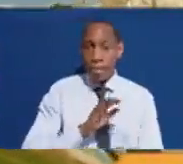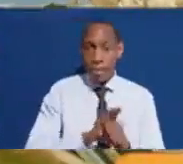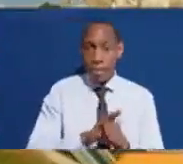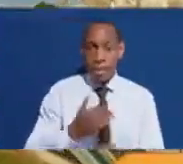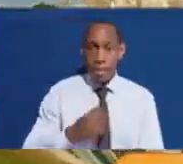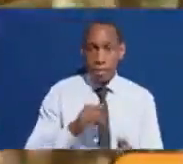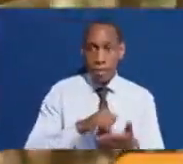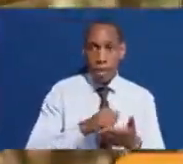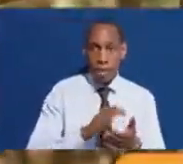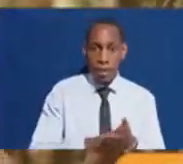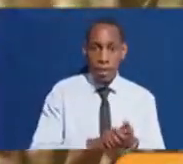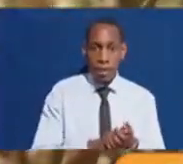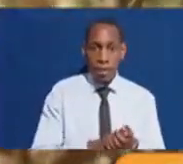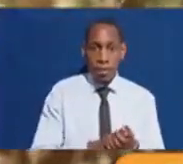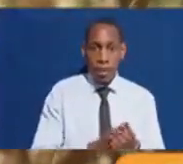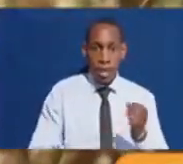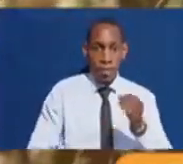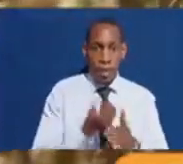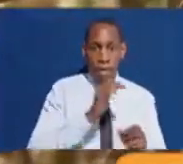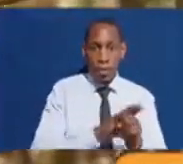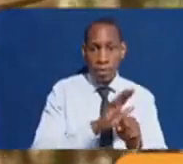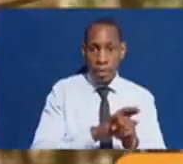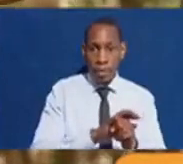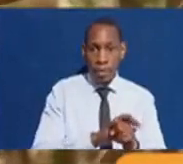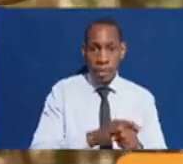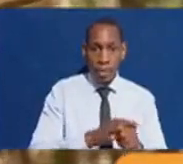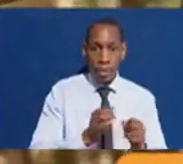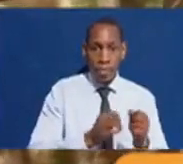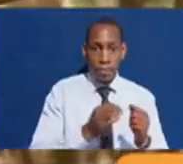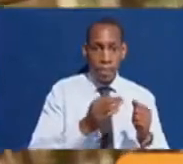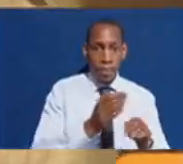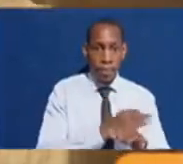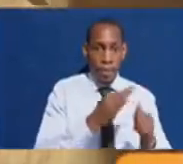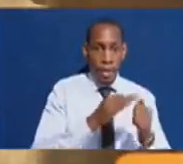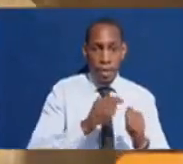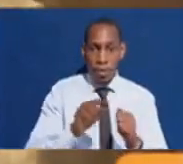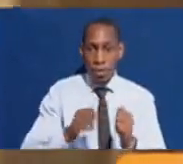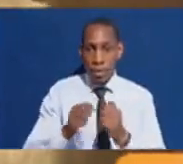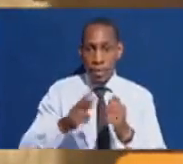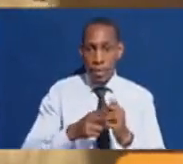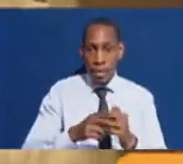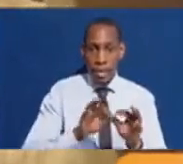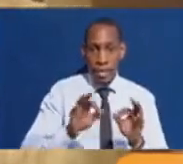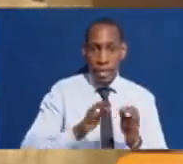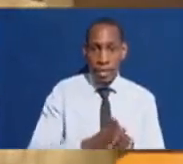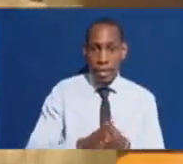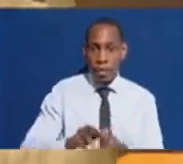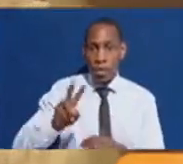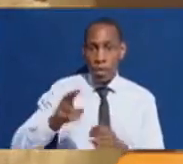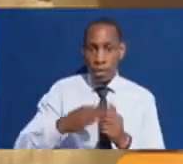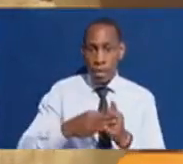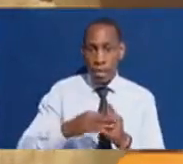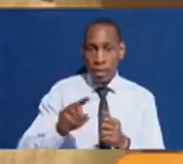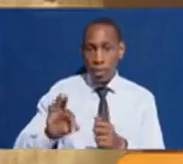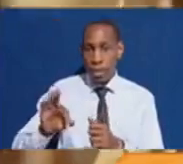include doubling of maize productivity from 8 to 17 bags per acre to between 28 to 35 bags per